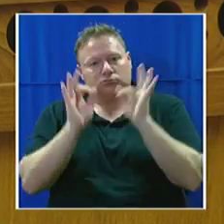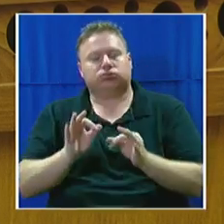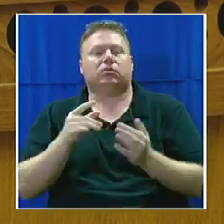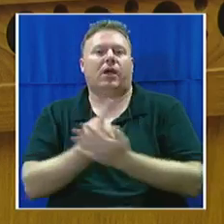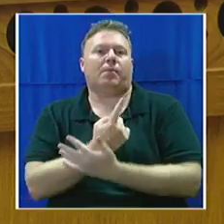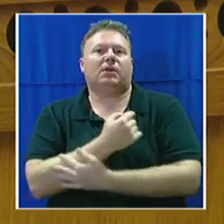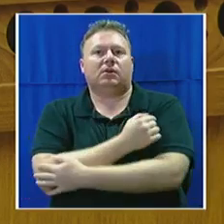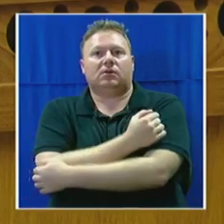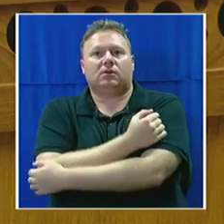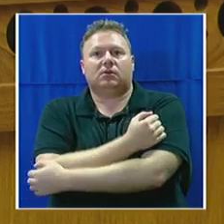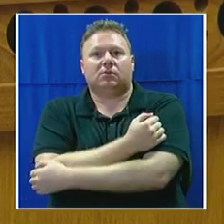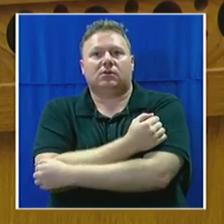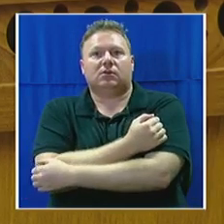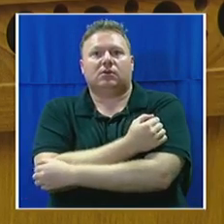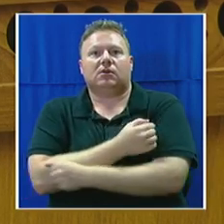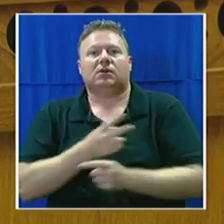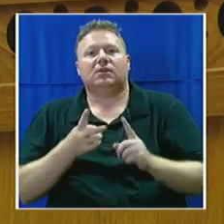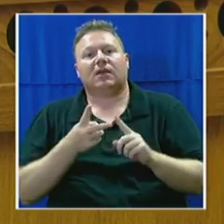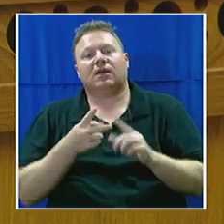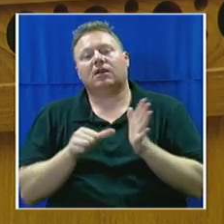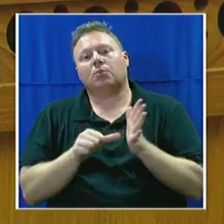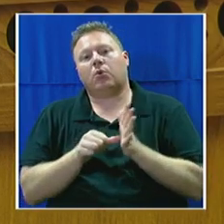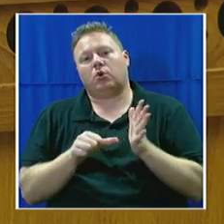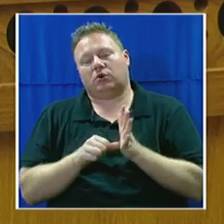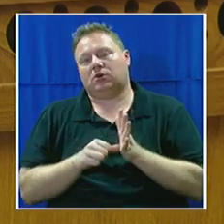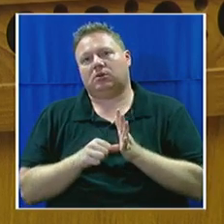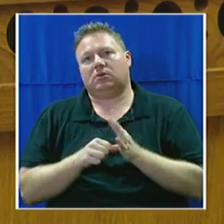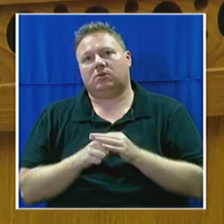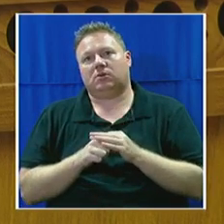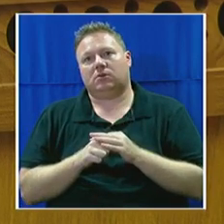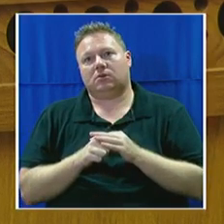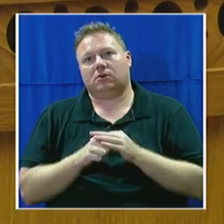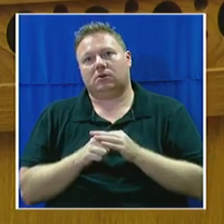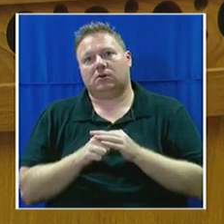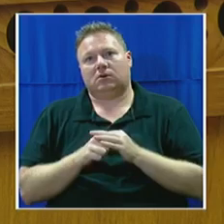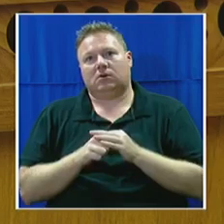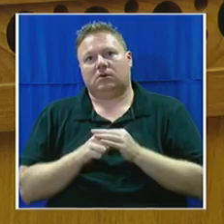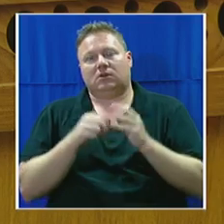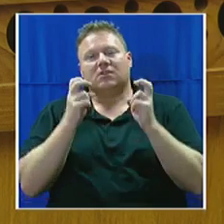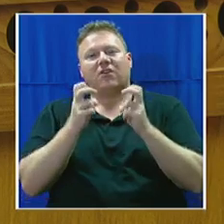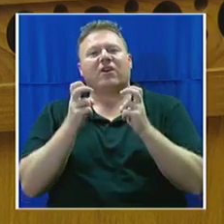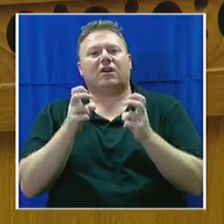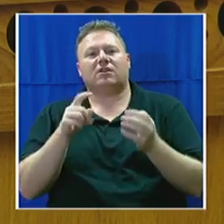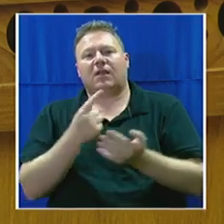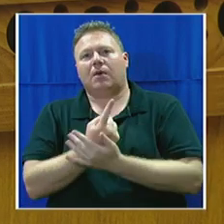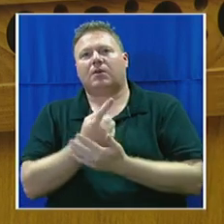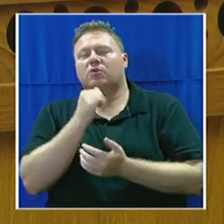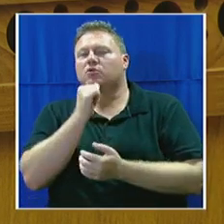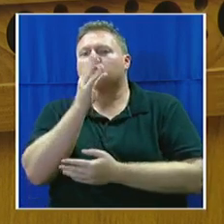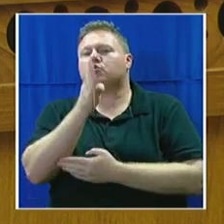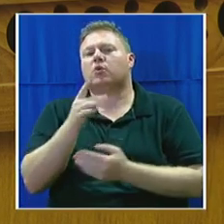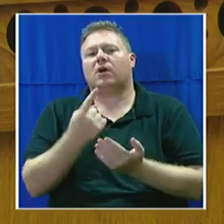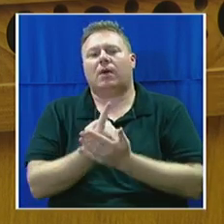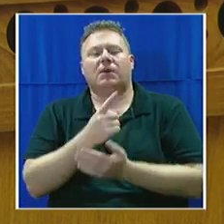nzima sixolele mhlawumbi ke sesinentandabuzo ezininzi. Isekwale ngulorhulumente ophansi ubangela ukuthi uMzantsi